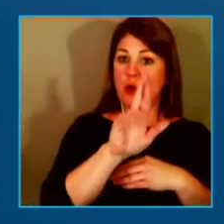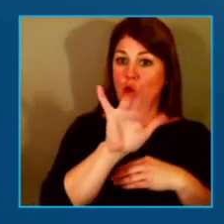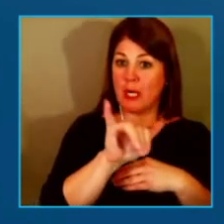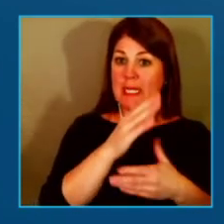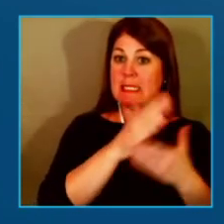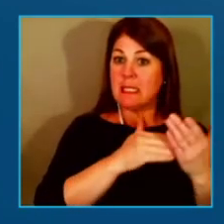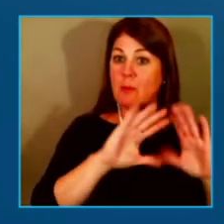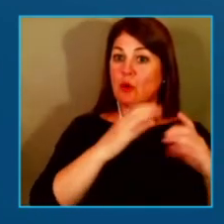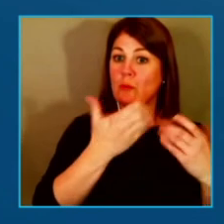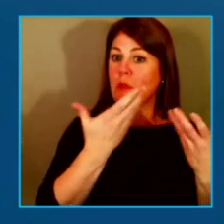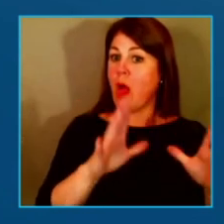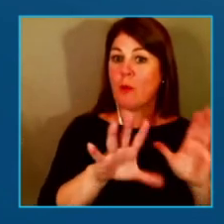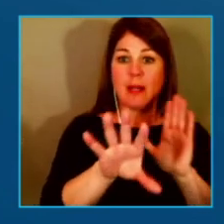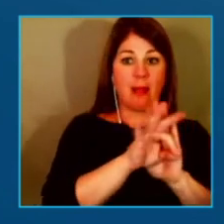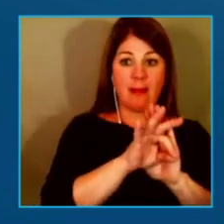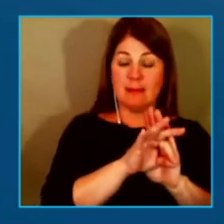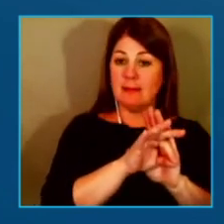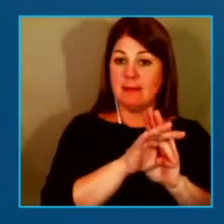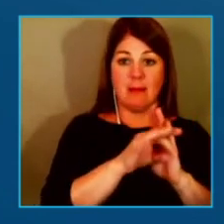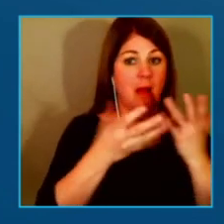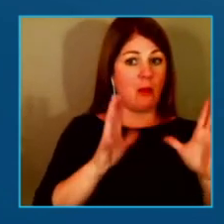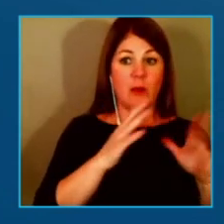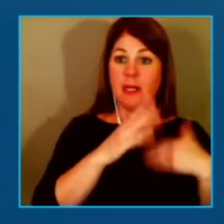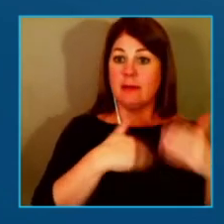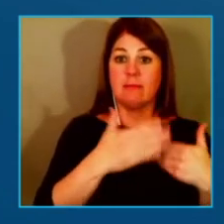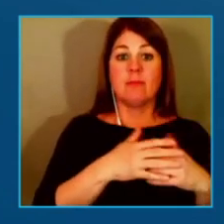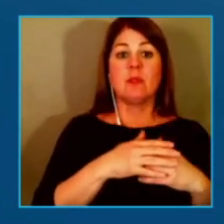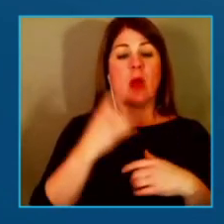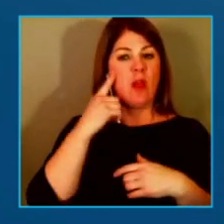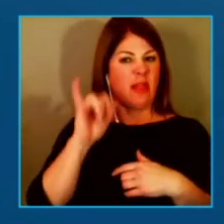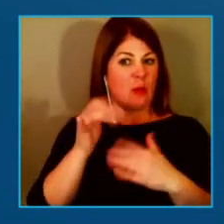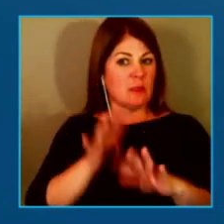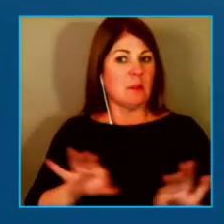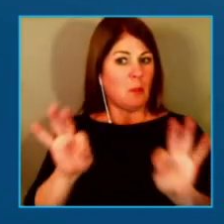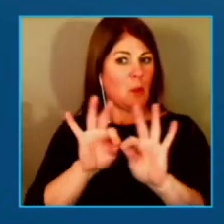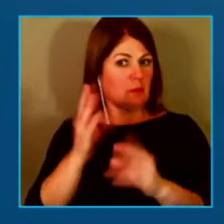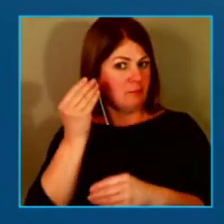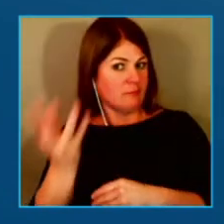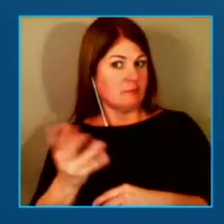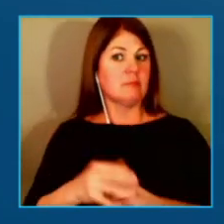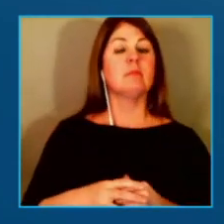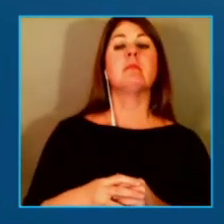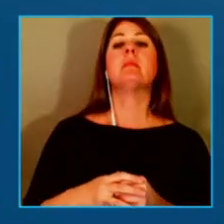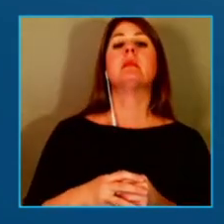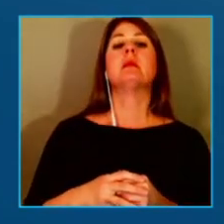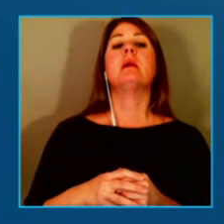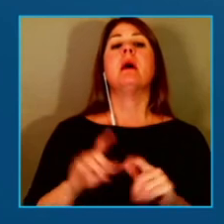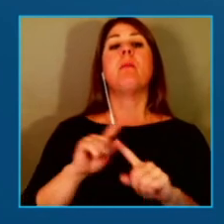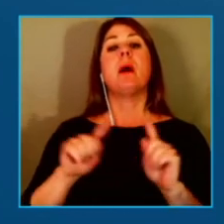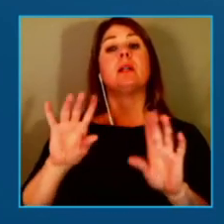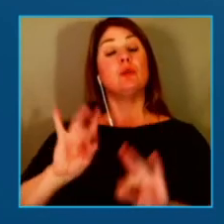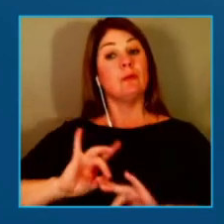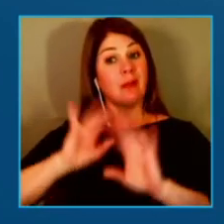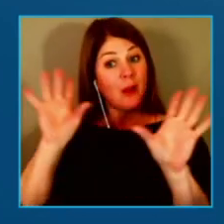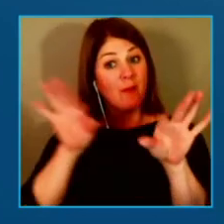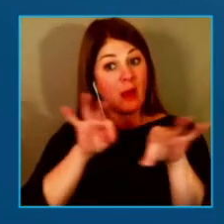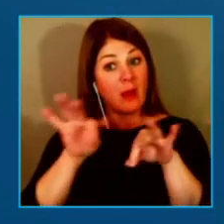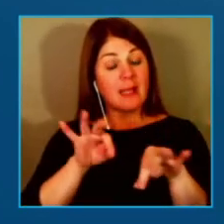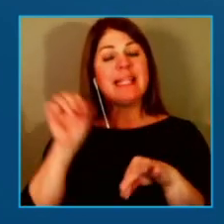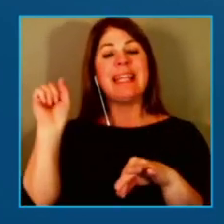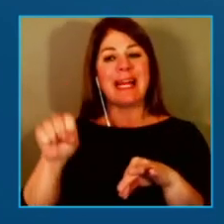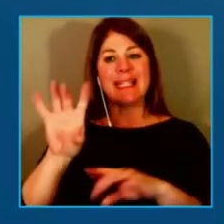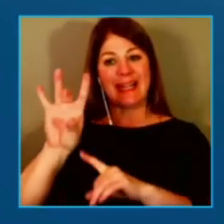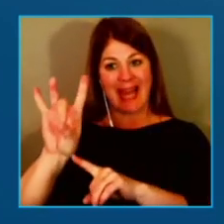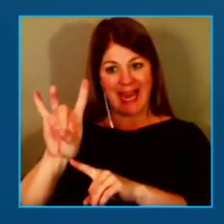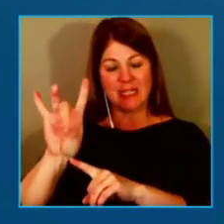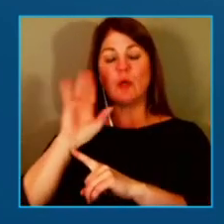been elected and on there that are voting. So I just thought that was important as well. But yes, to clarify, they will be voting members, and there